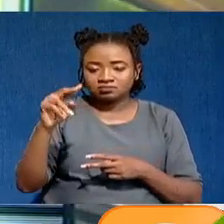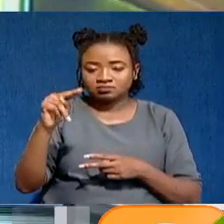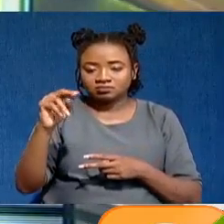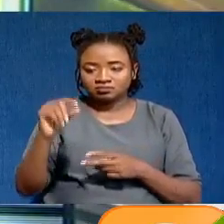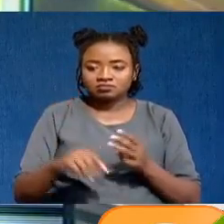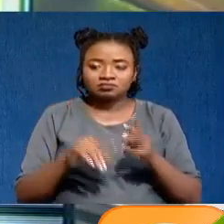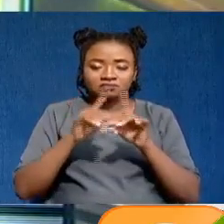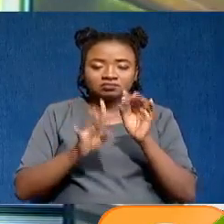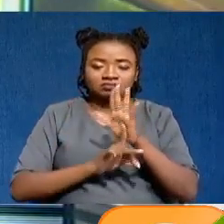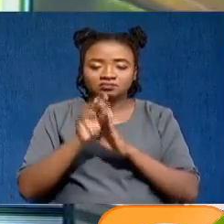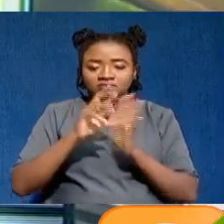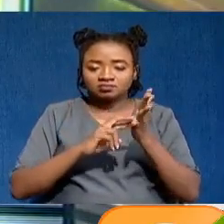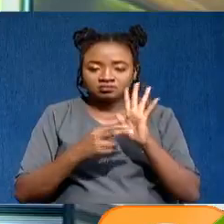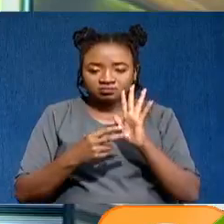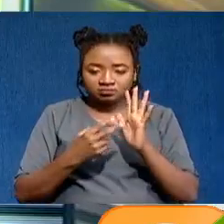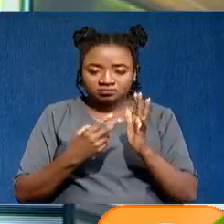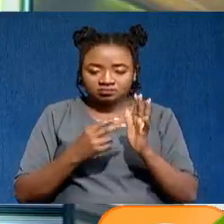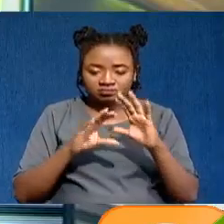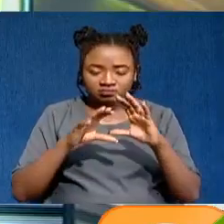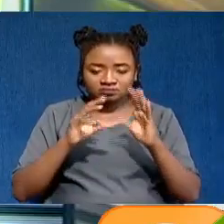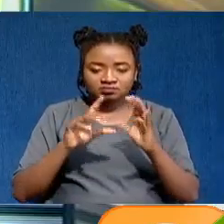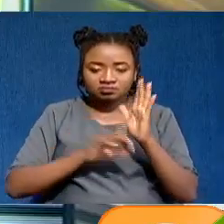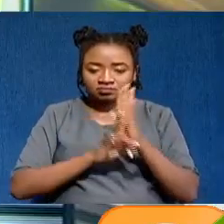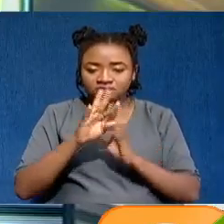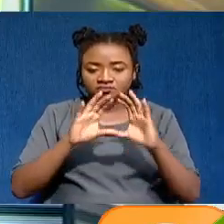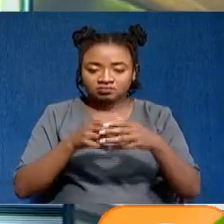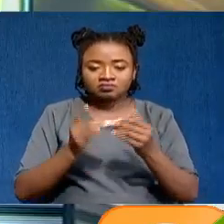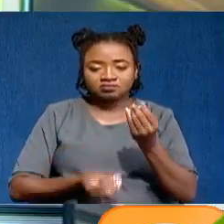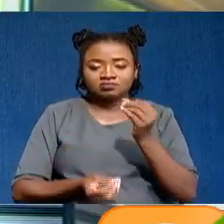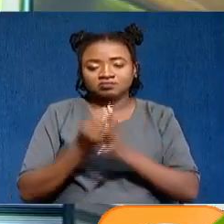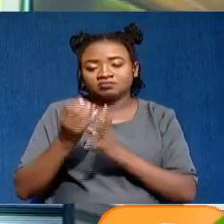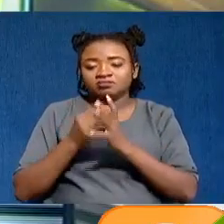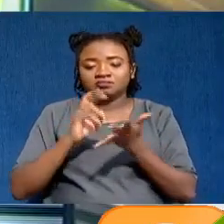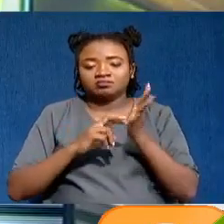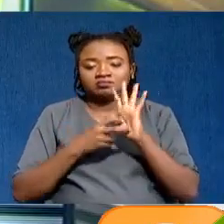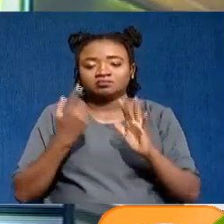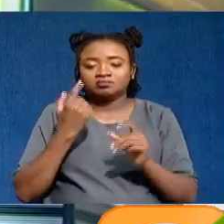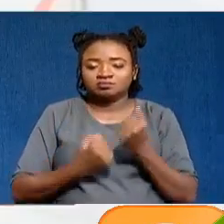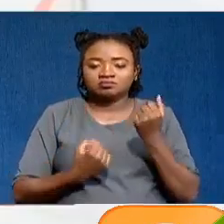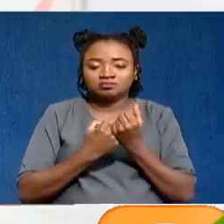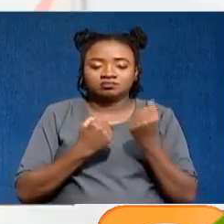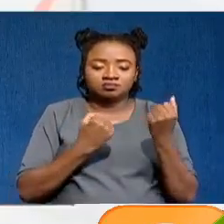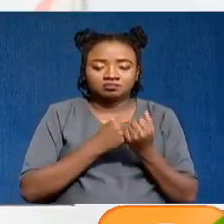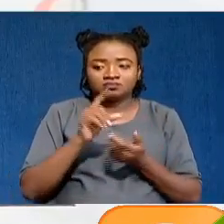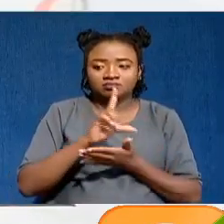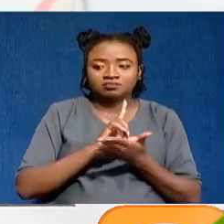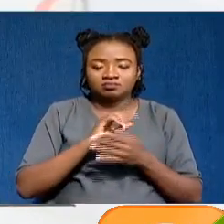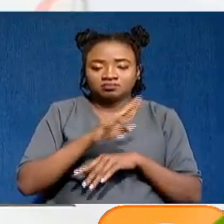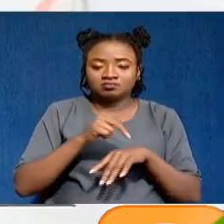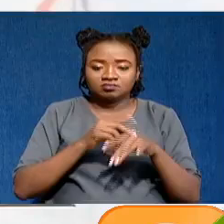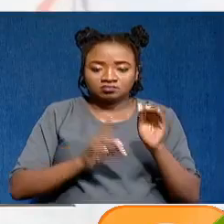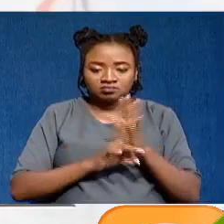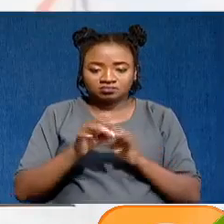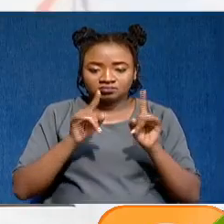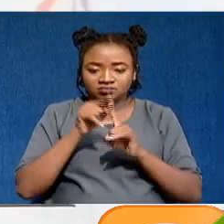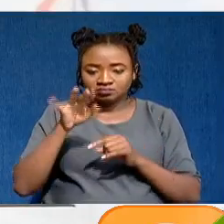the Development Company, GDC, to deliver projects that support national development through clean energy. The grant falls under the Kenya,